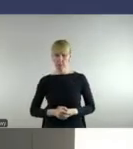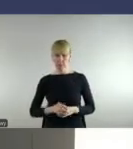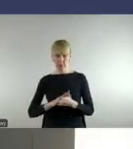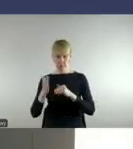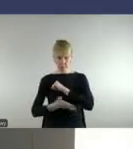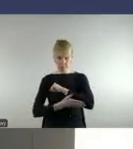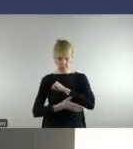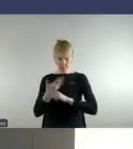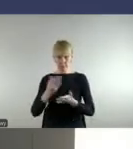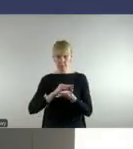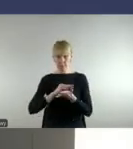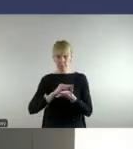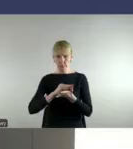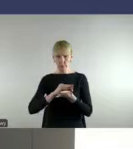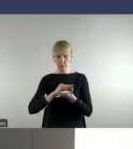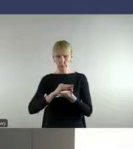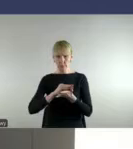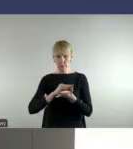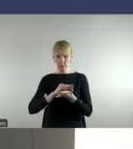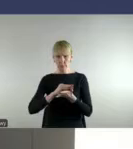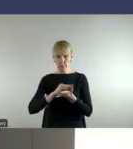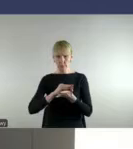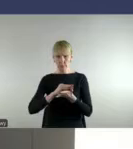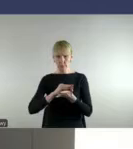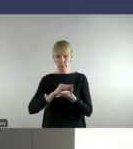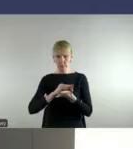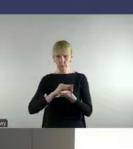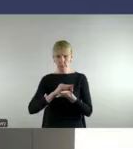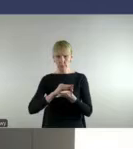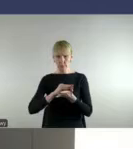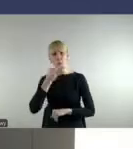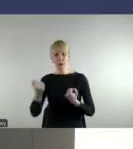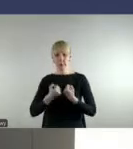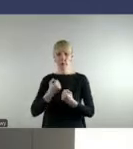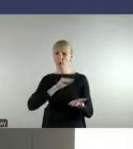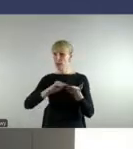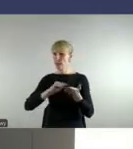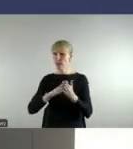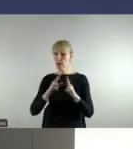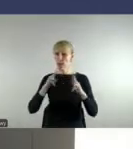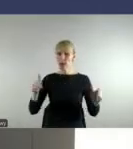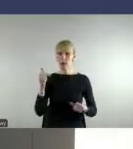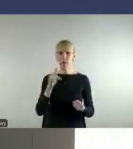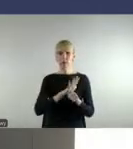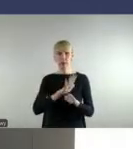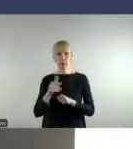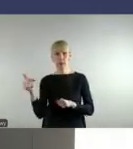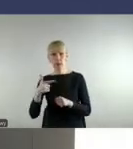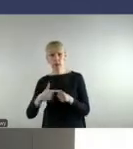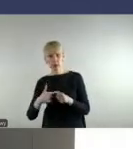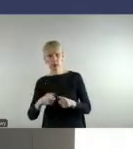have to give back. So these standards really help for us. Was the program to